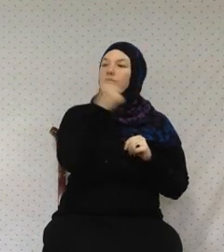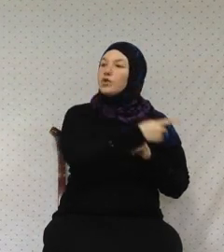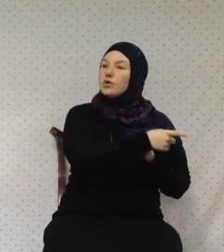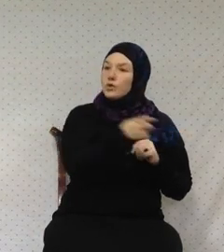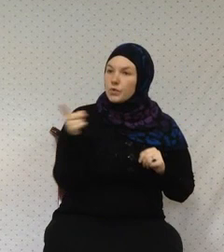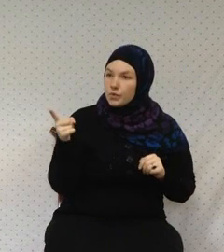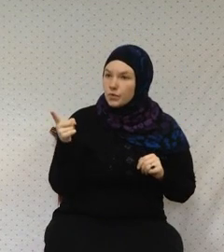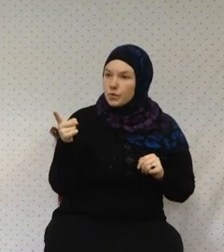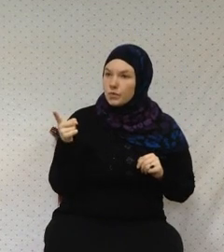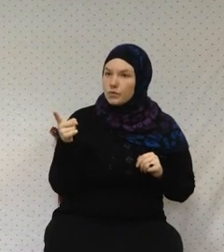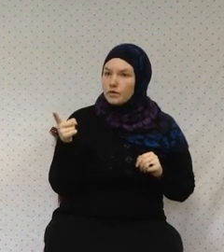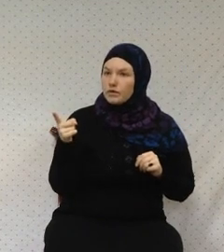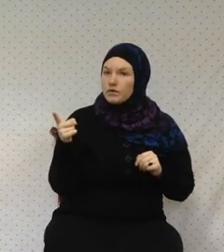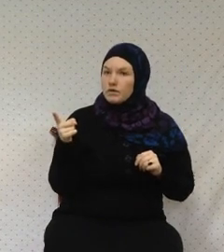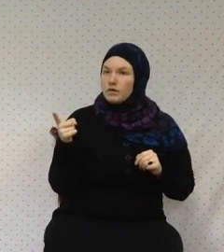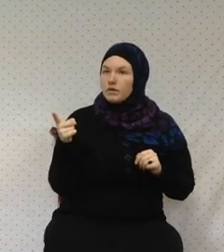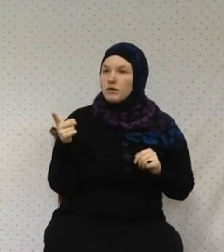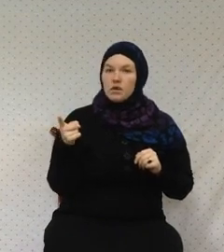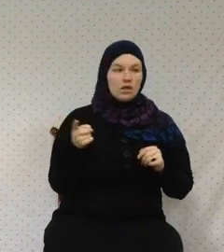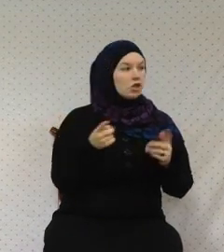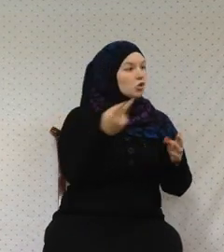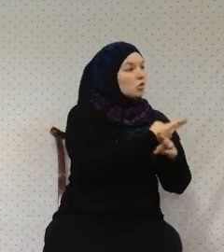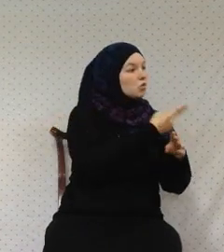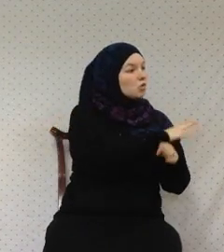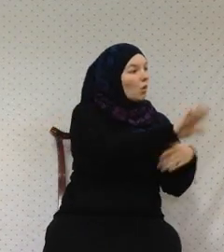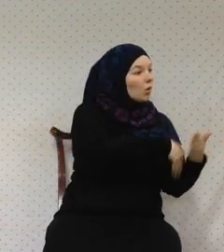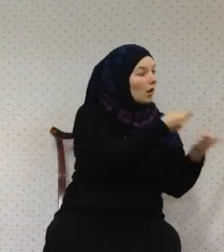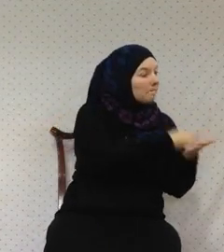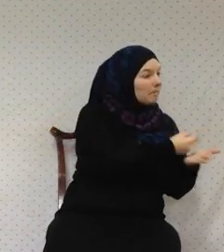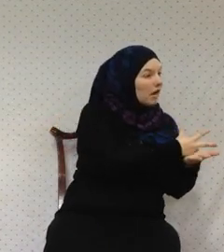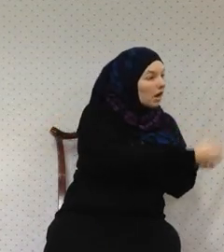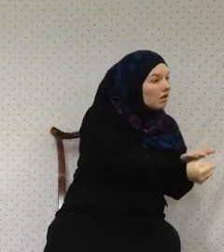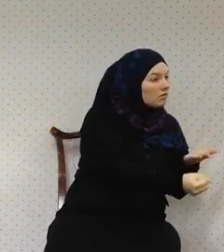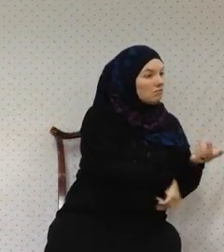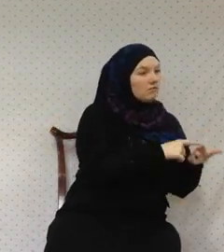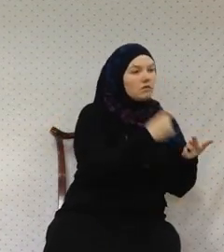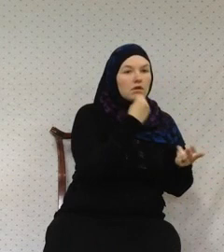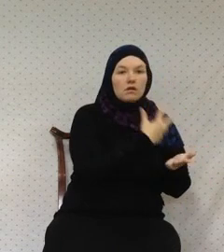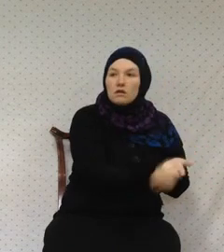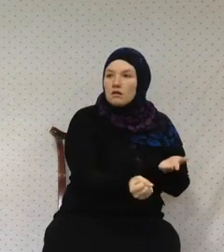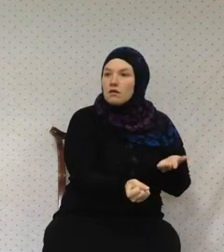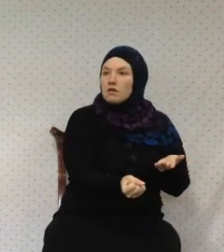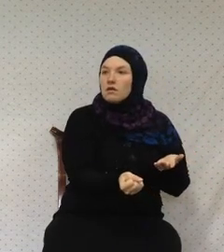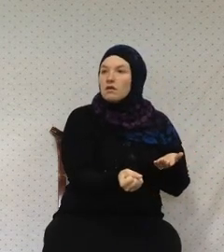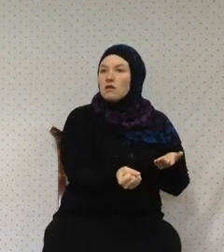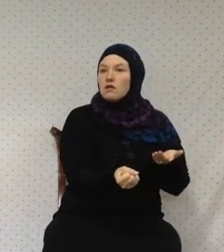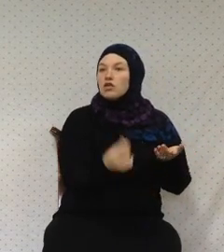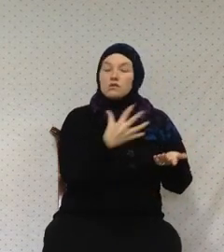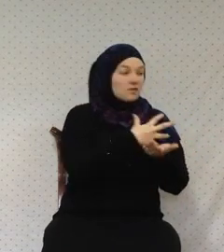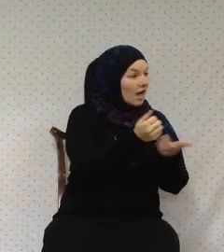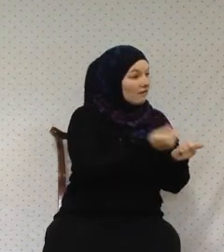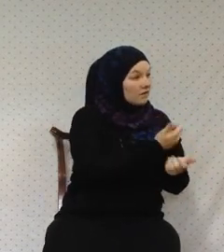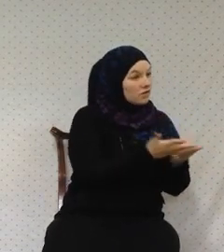you consume all your means, if you've done all your effort, you have put all your